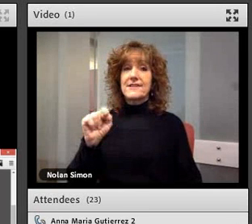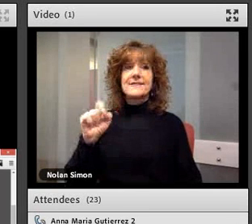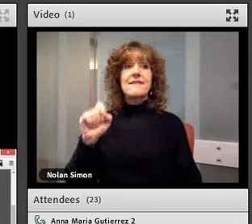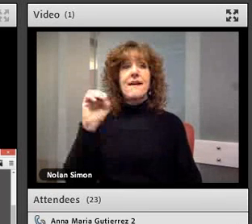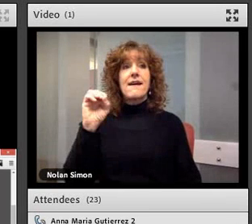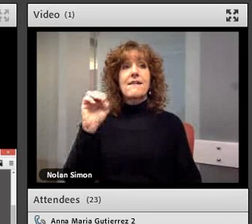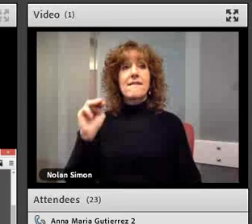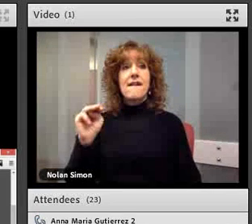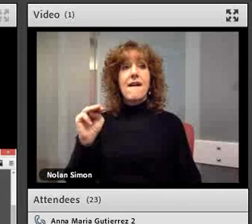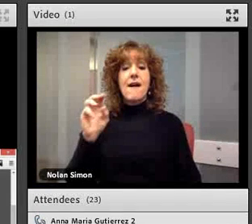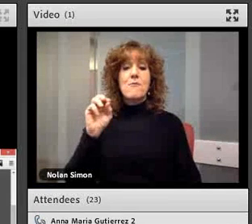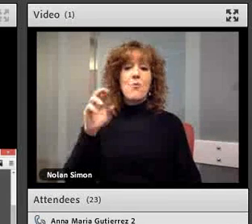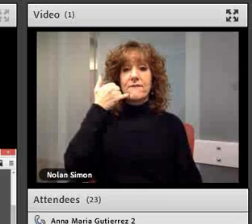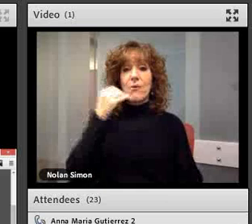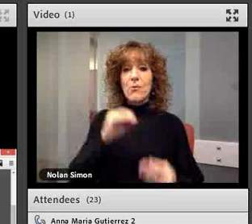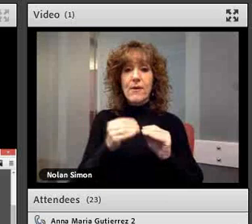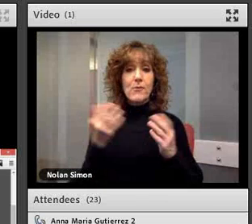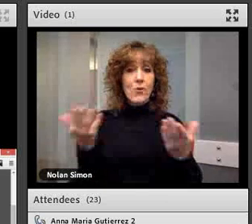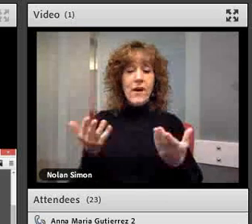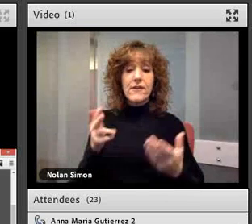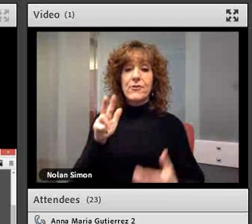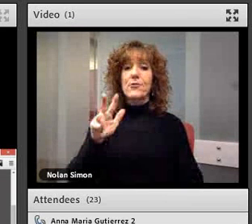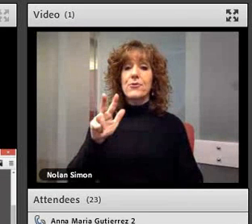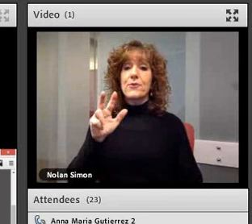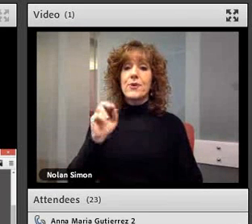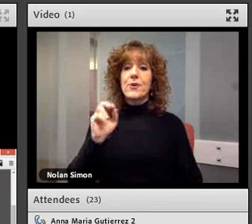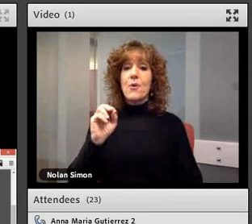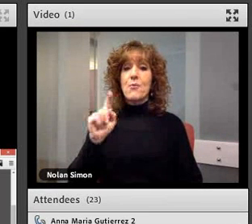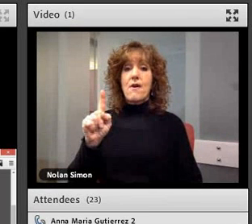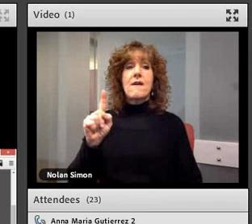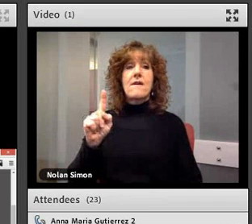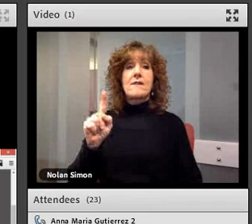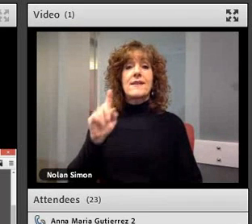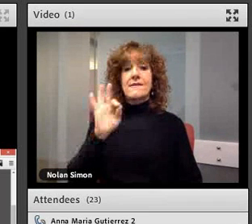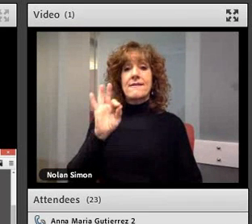@IDRT.com, or the phone number is